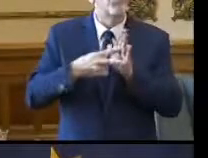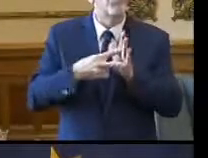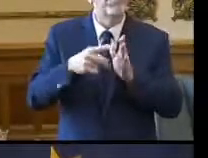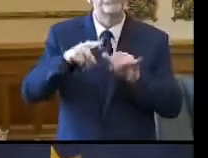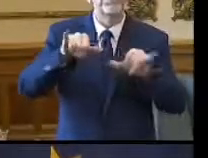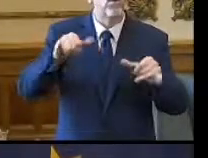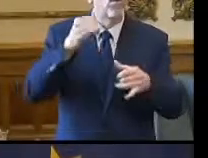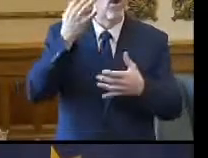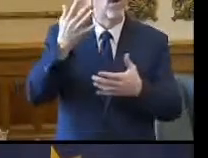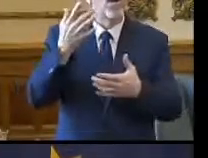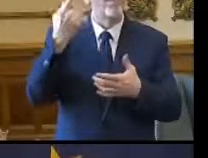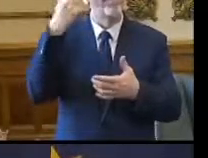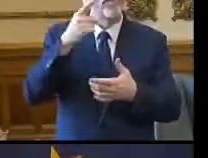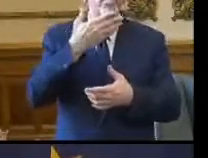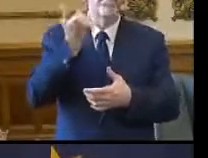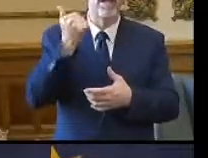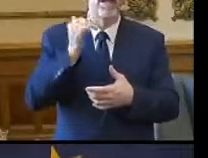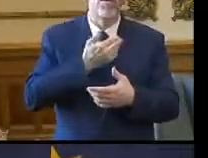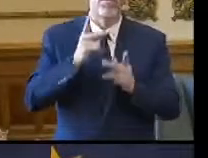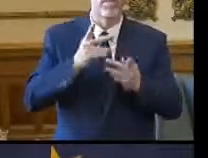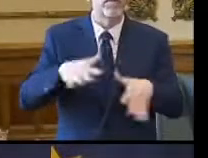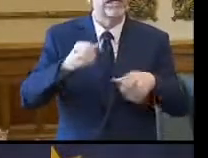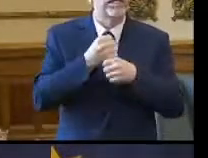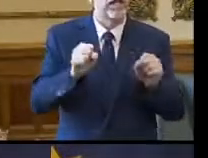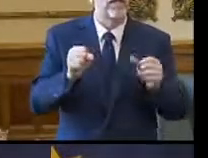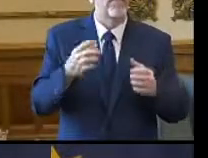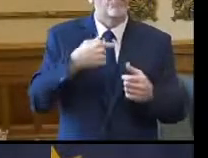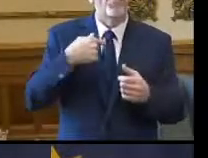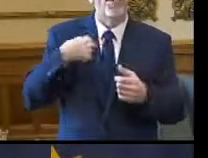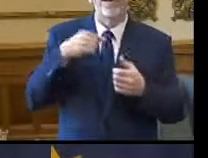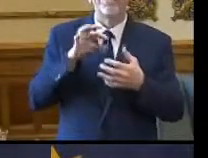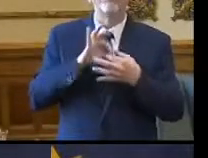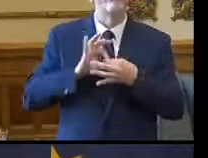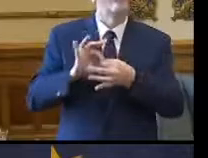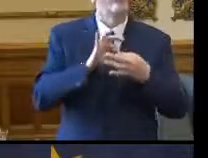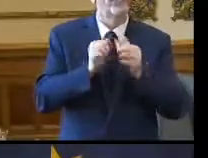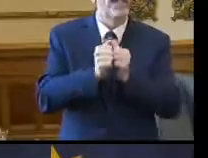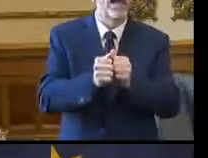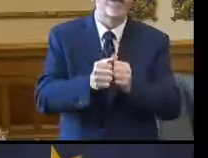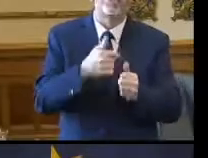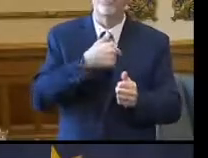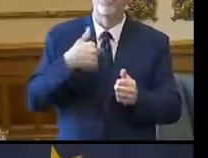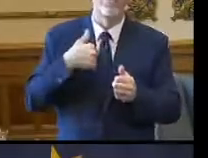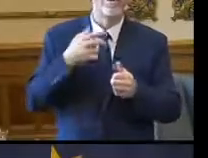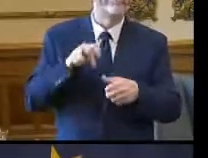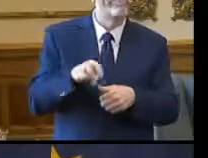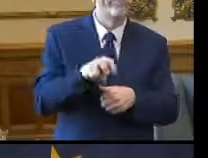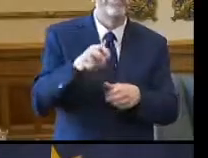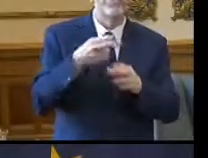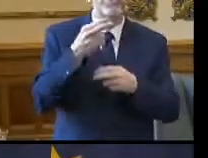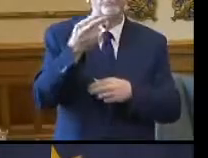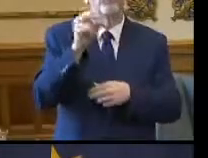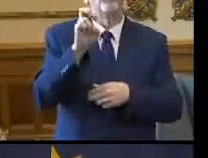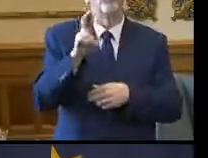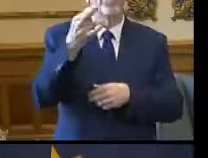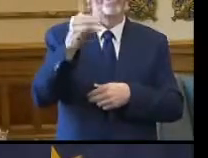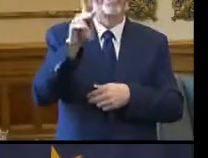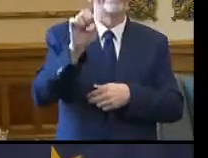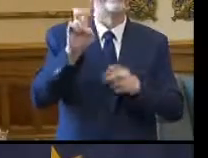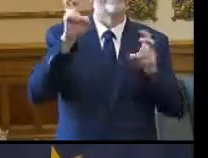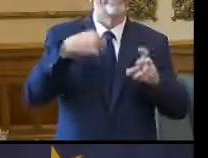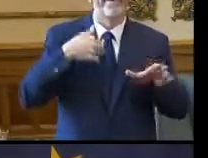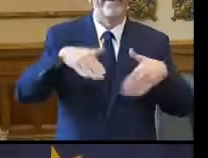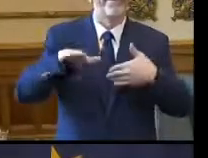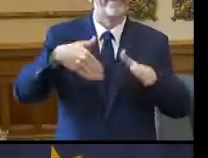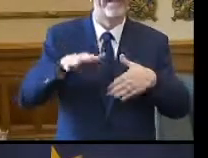years. Beside him is Nathan Boyce. For the past 3 years, he's been the Chief Executive Officer at Regional Hospital. And